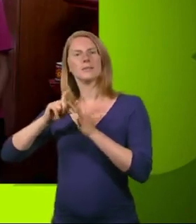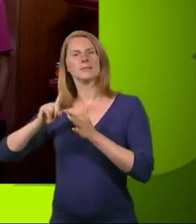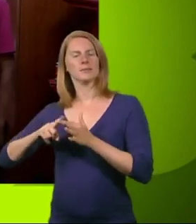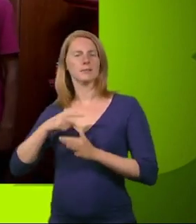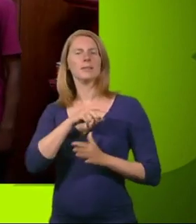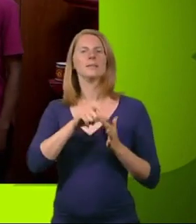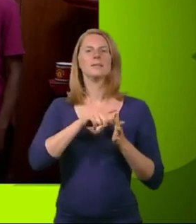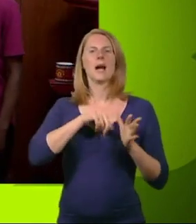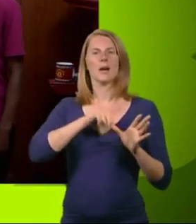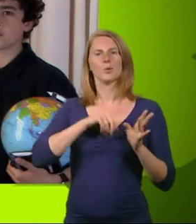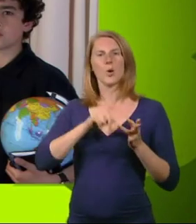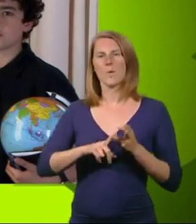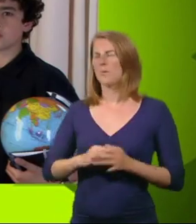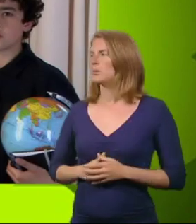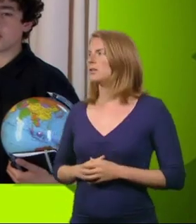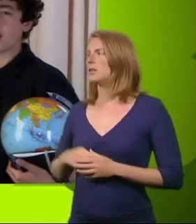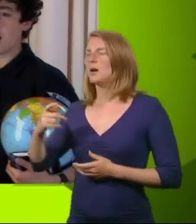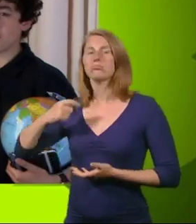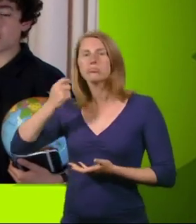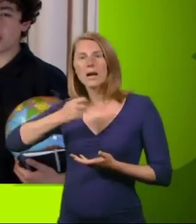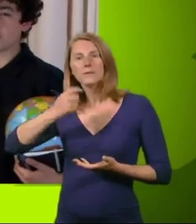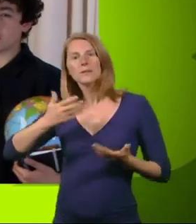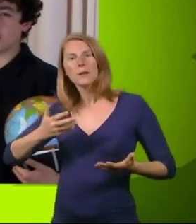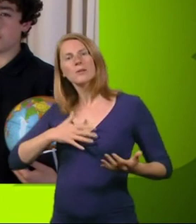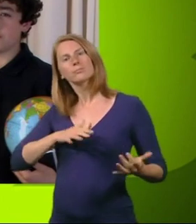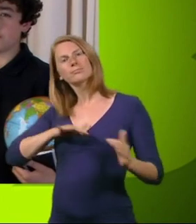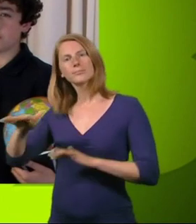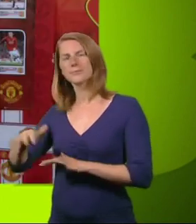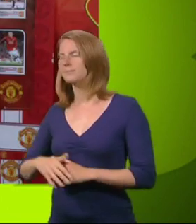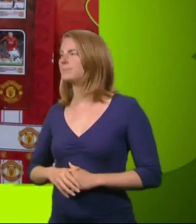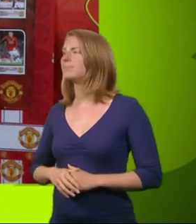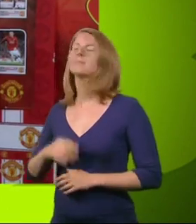It's breakfast time, boys. Breakfast, yeah? They have got names, you know.